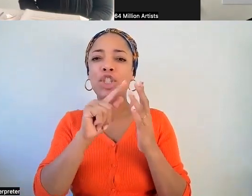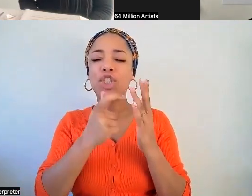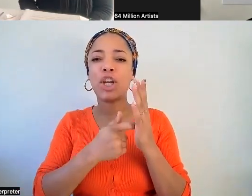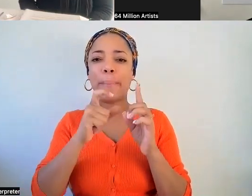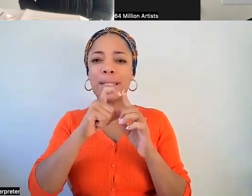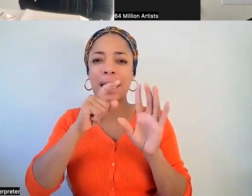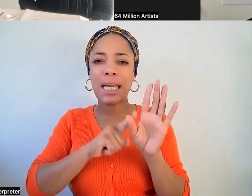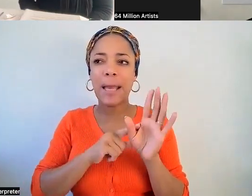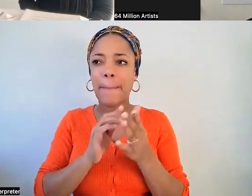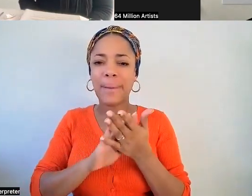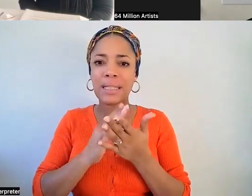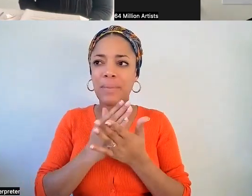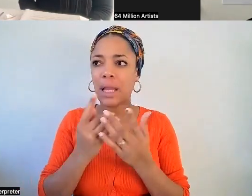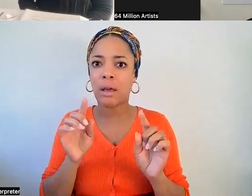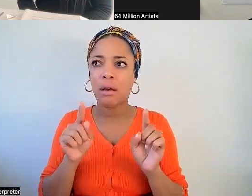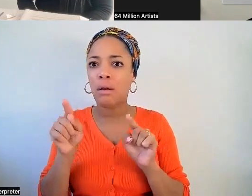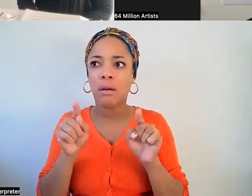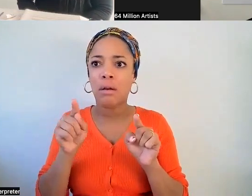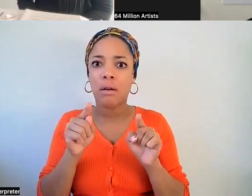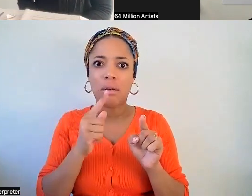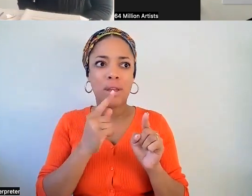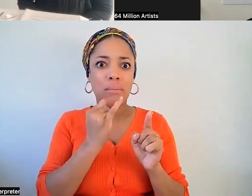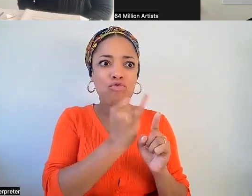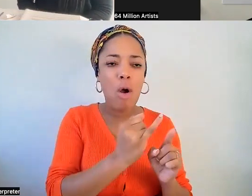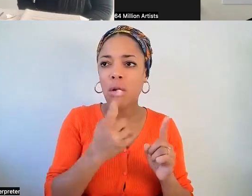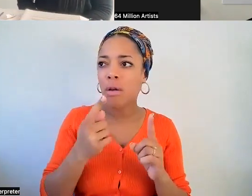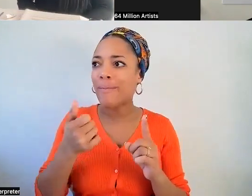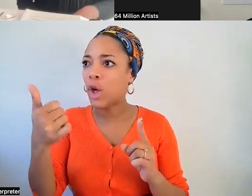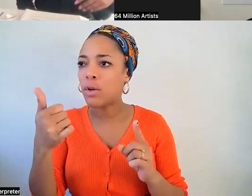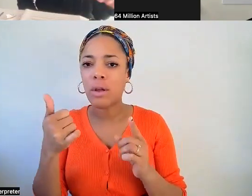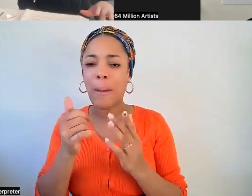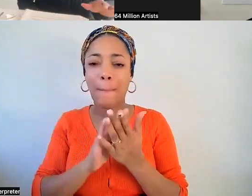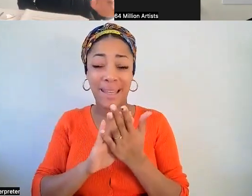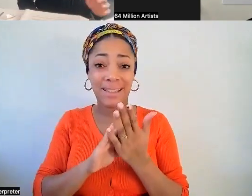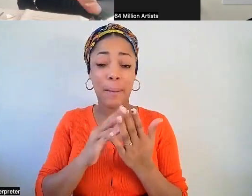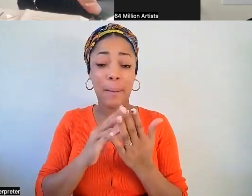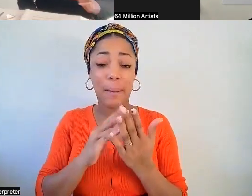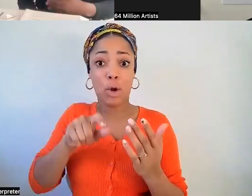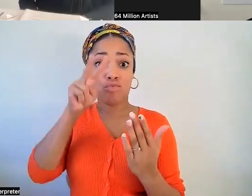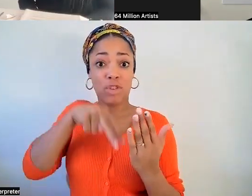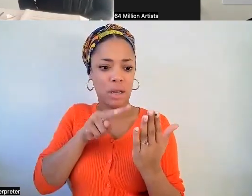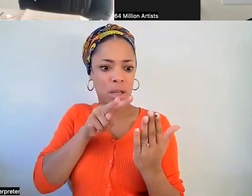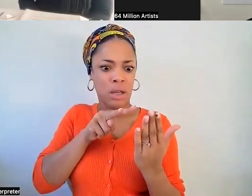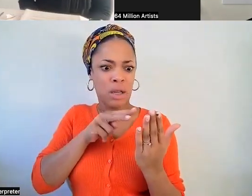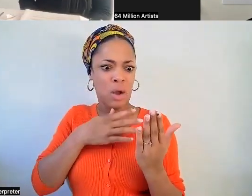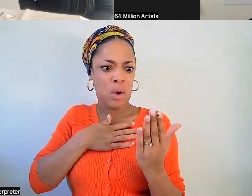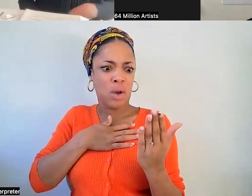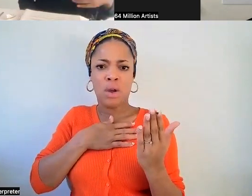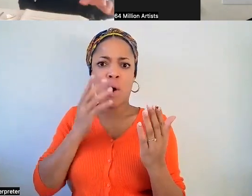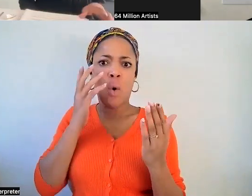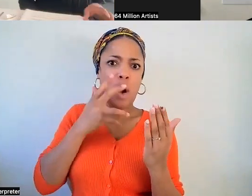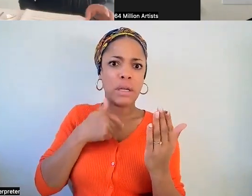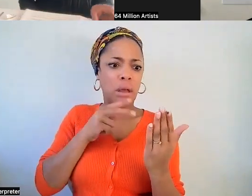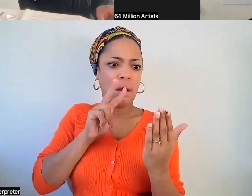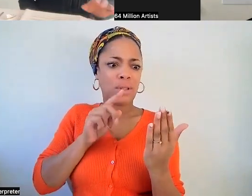wrong. Yes. So when the reader is reading, they worry with the person who's the hero, or maybe it's a group of